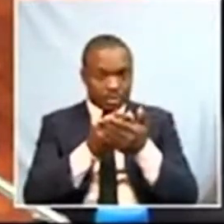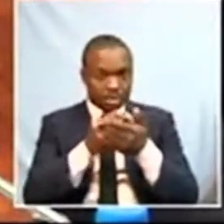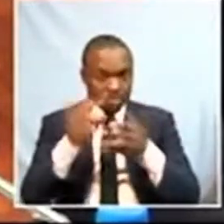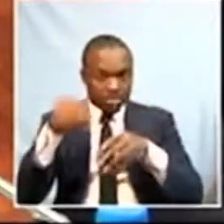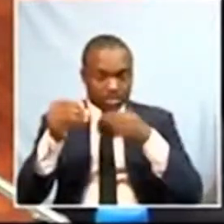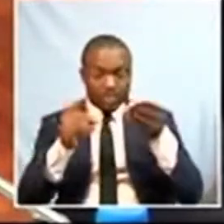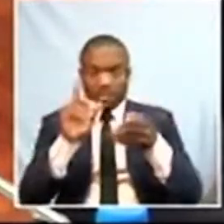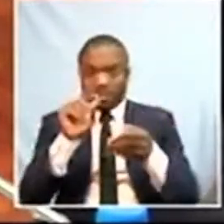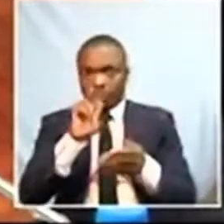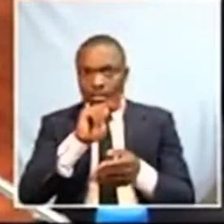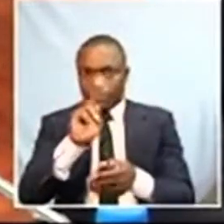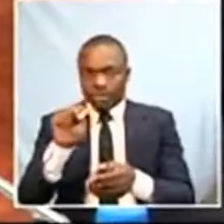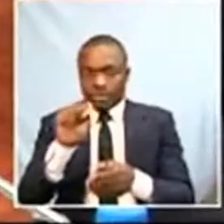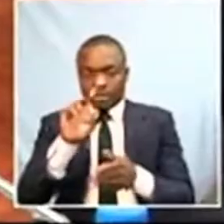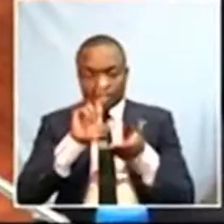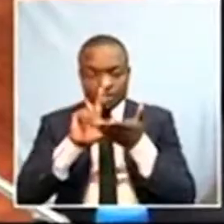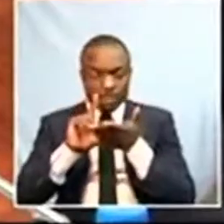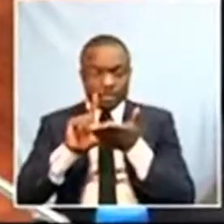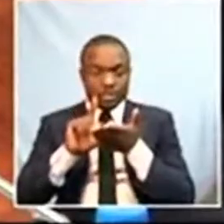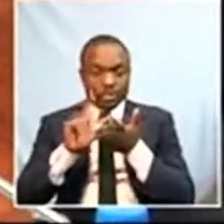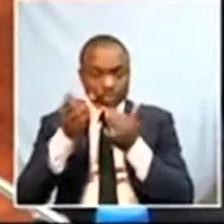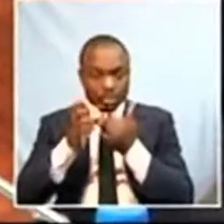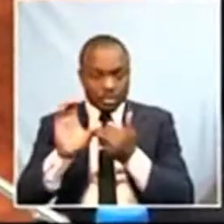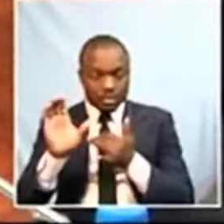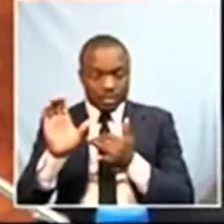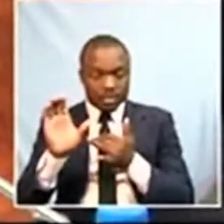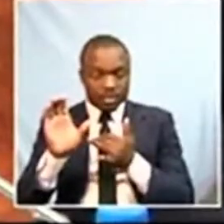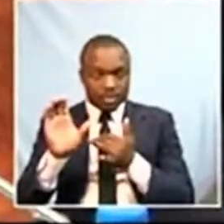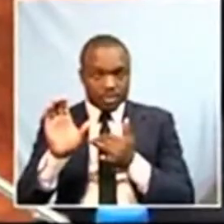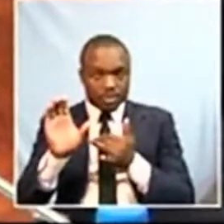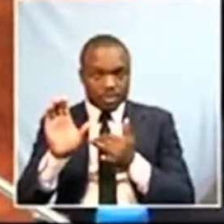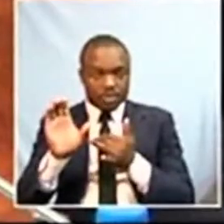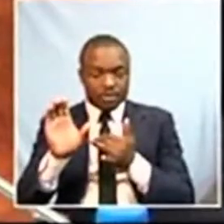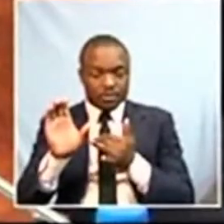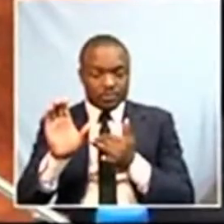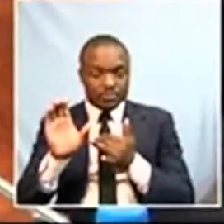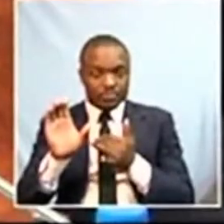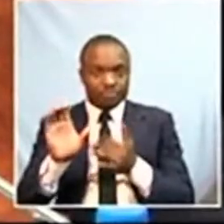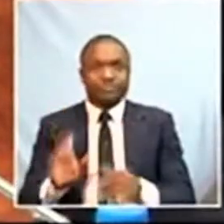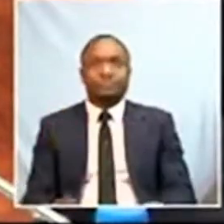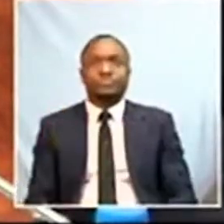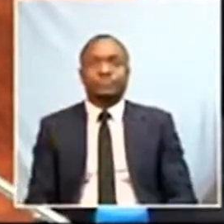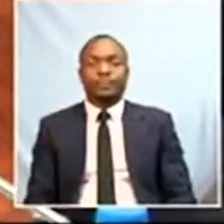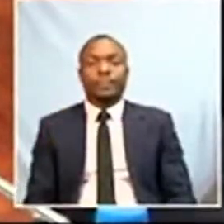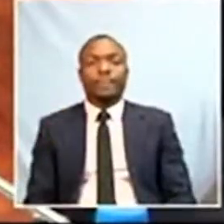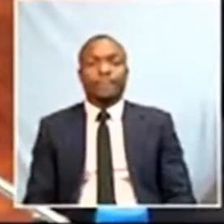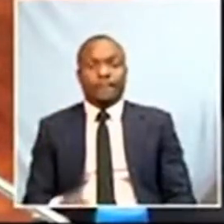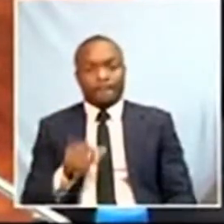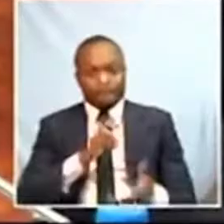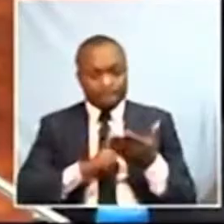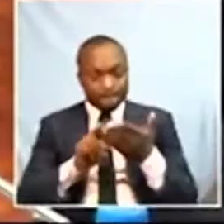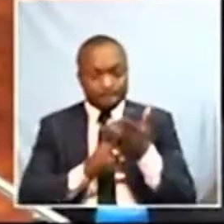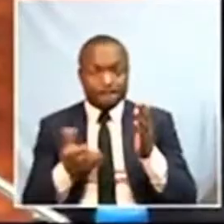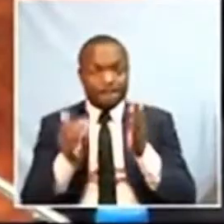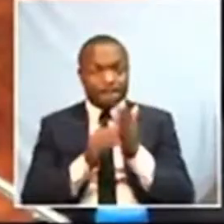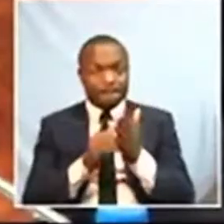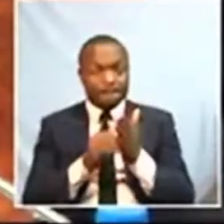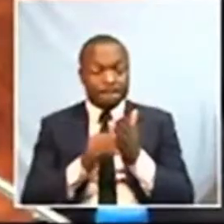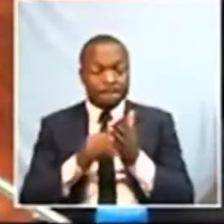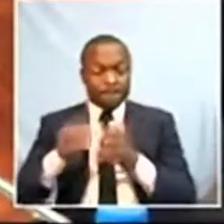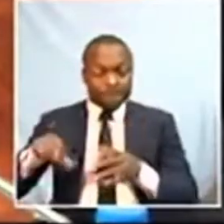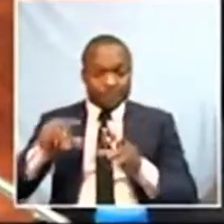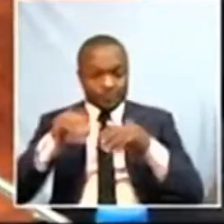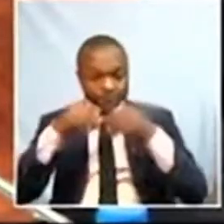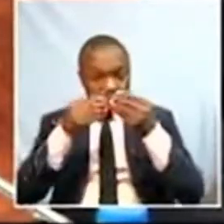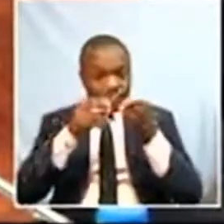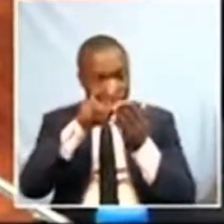2022 loan component in I'll read that again. The late issuance